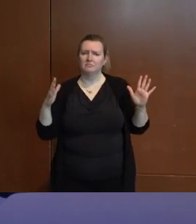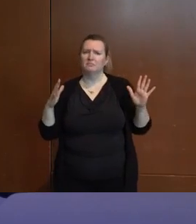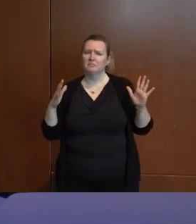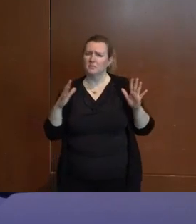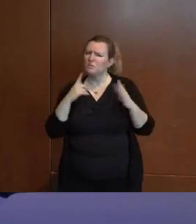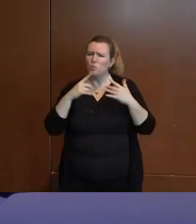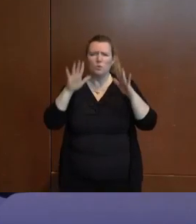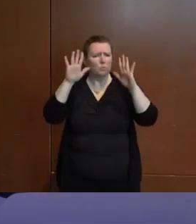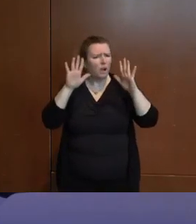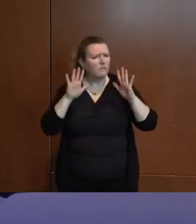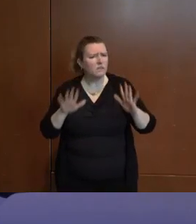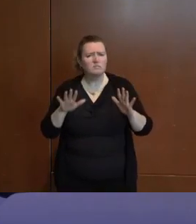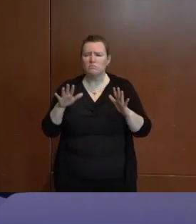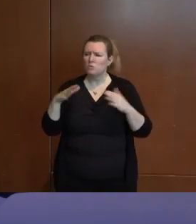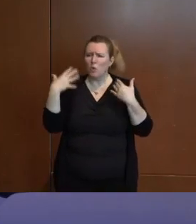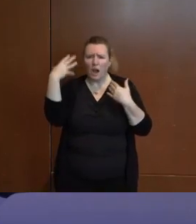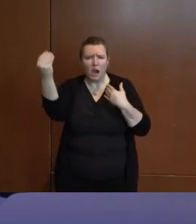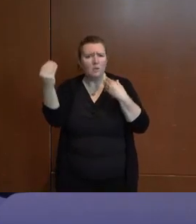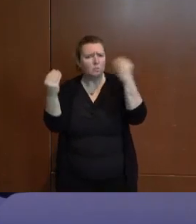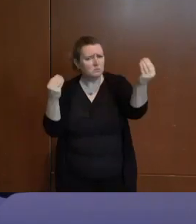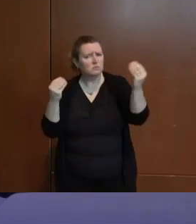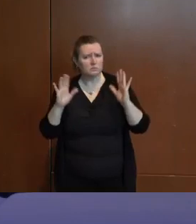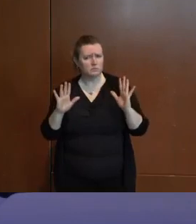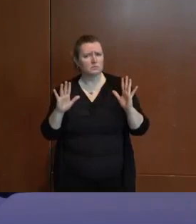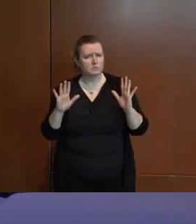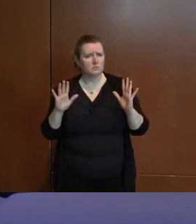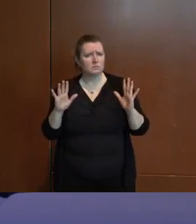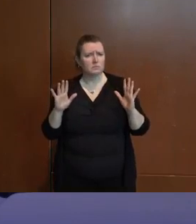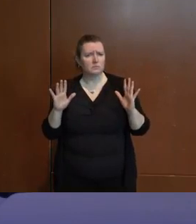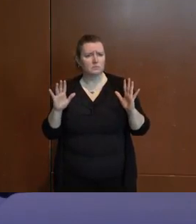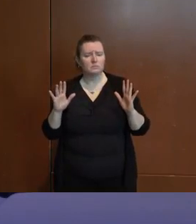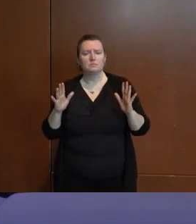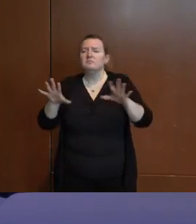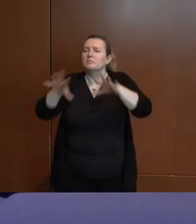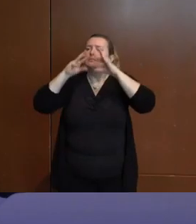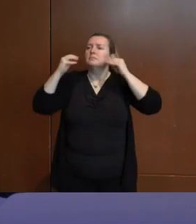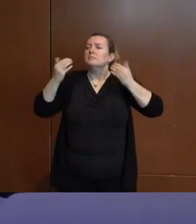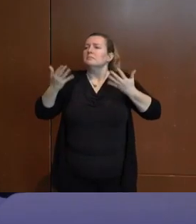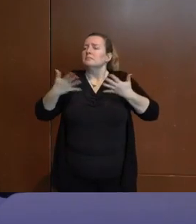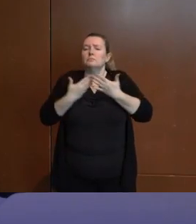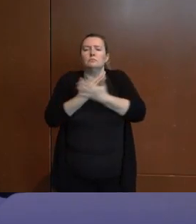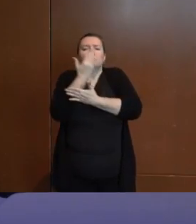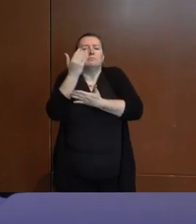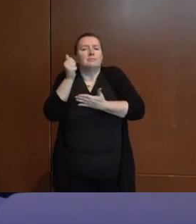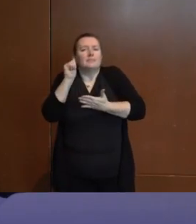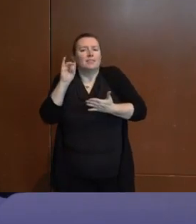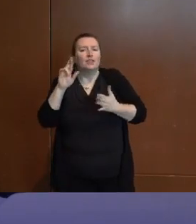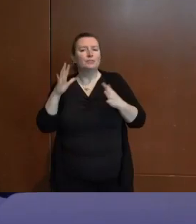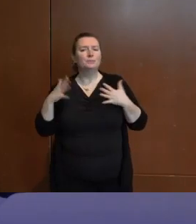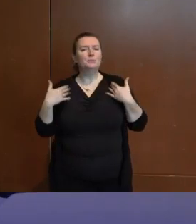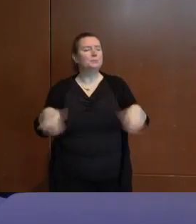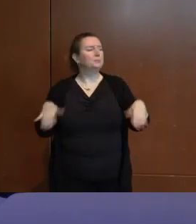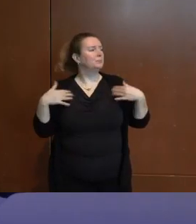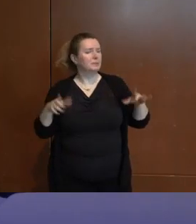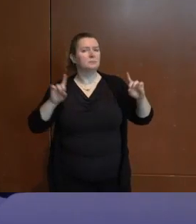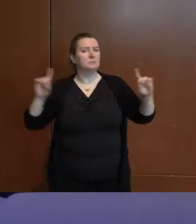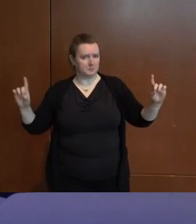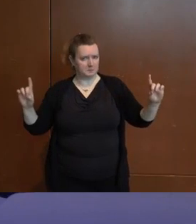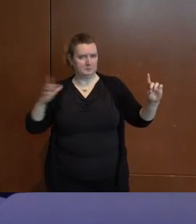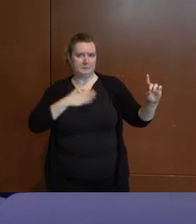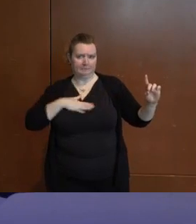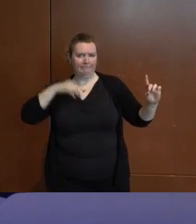The notion is everyone's cooped up. You want to be able to get outside and get some fresh air. That's a good thing. But please don't